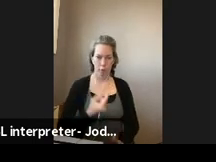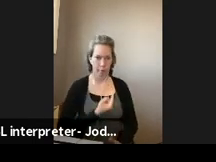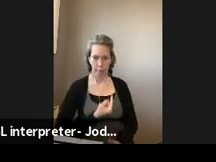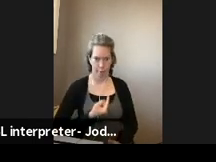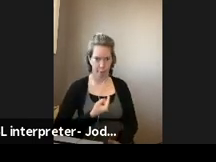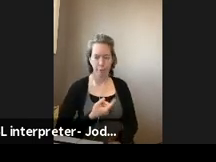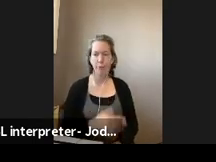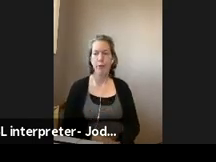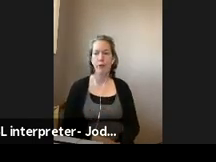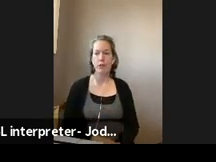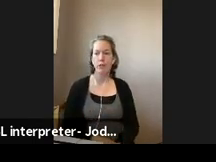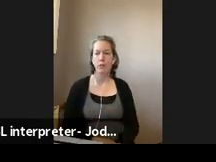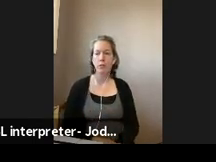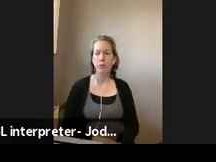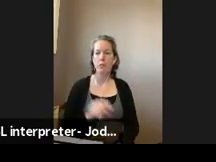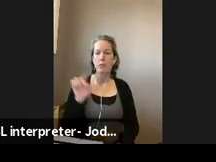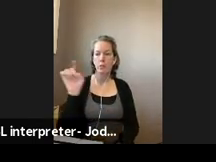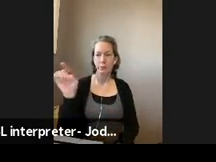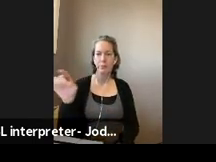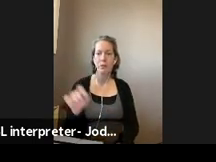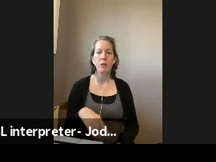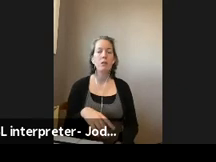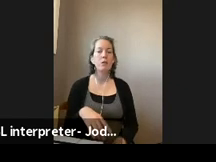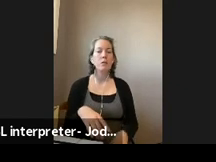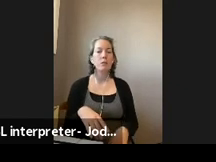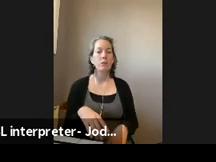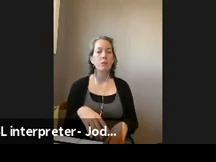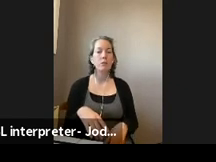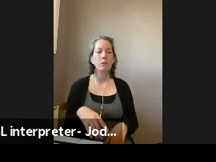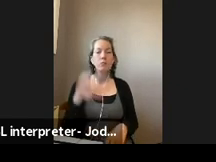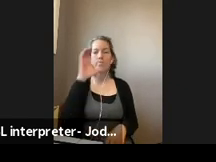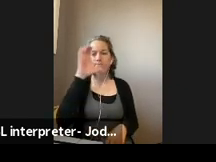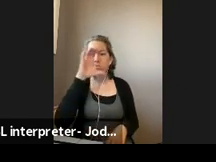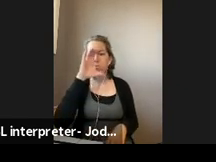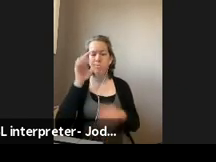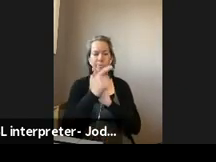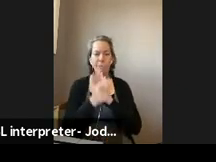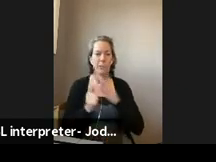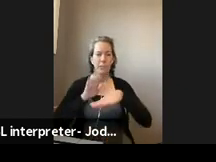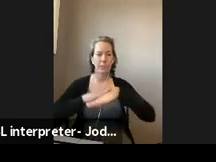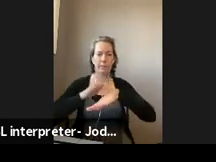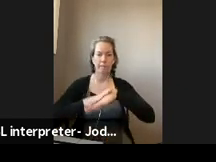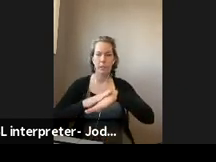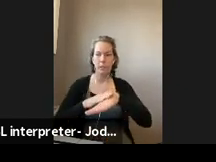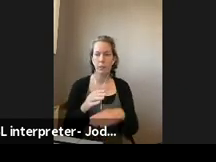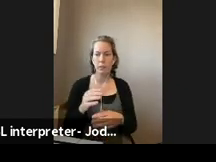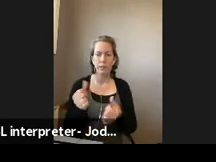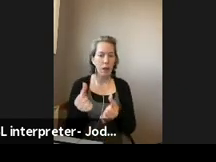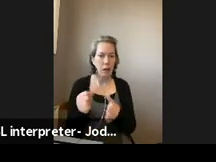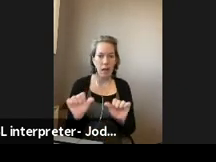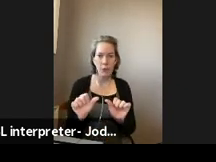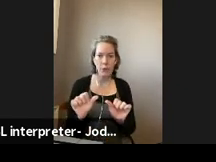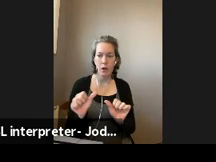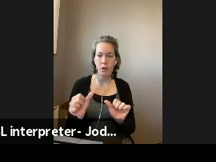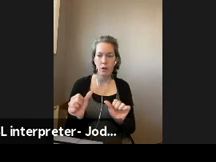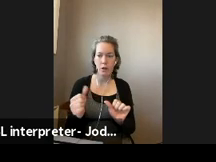specific legal advice on this first, if anyone does have questions about that or may have questions about that in the future, are they